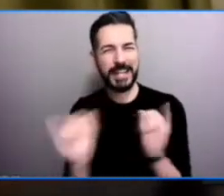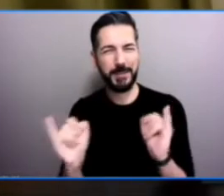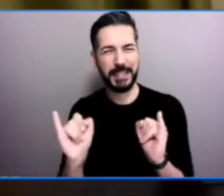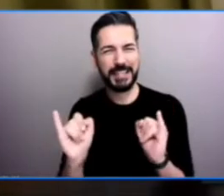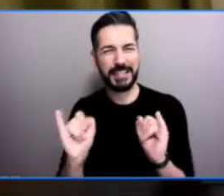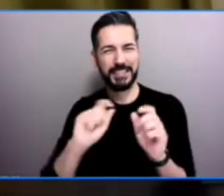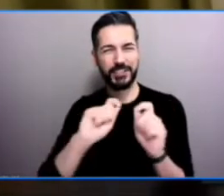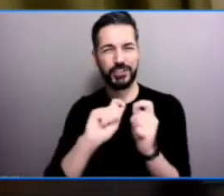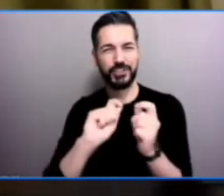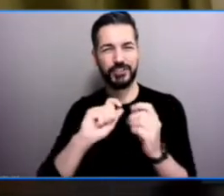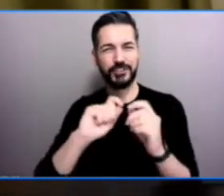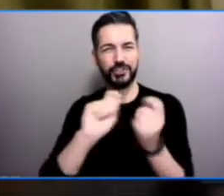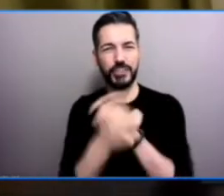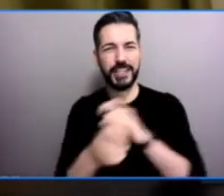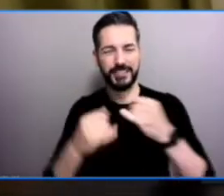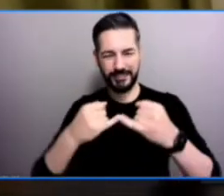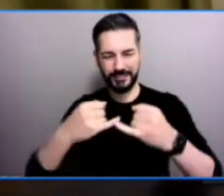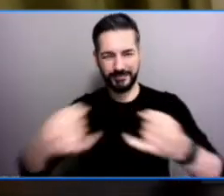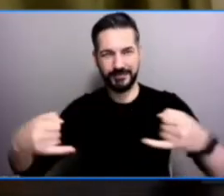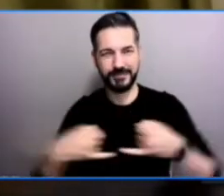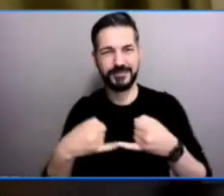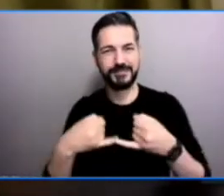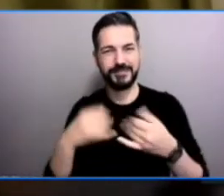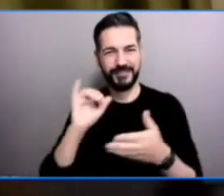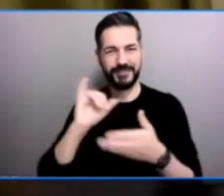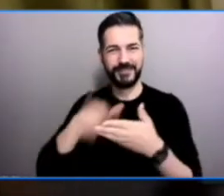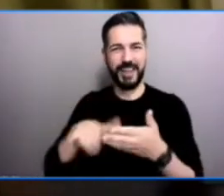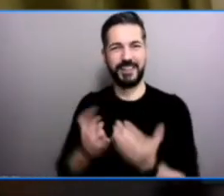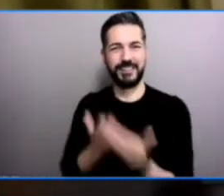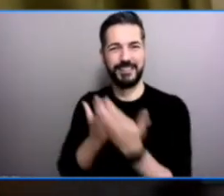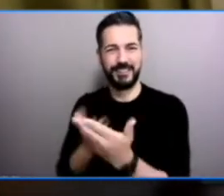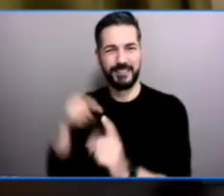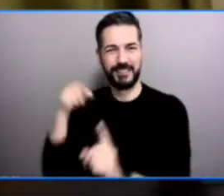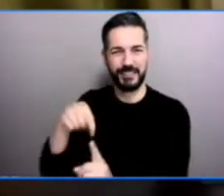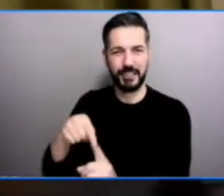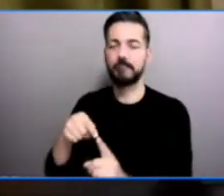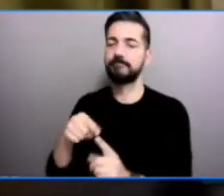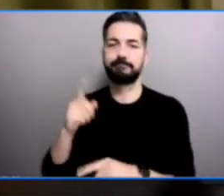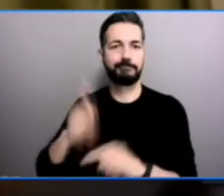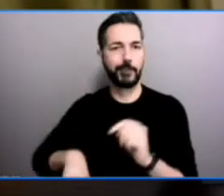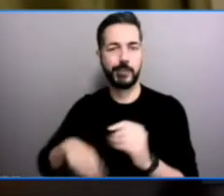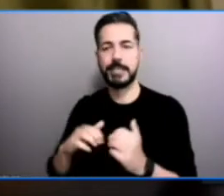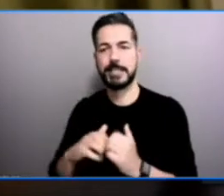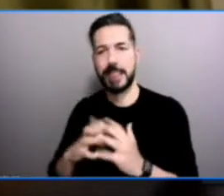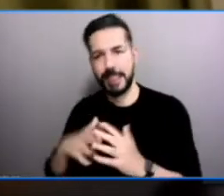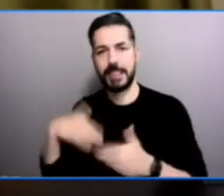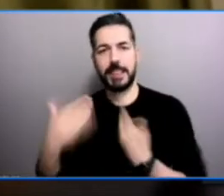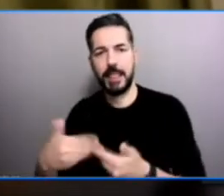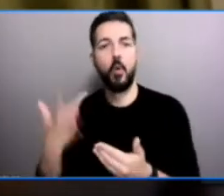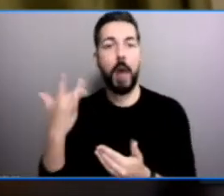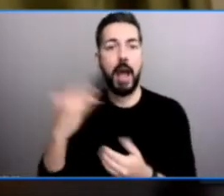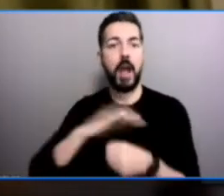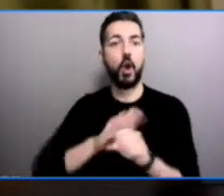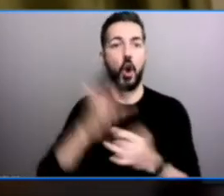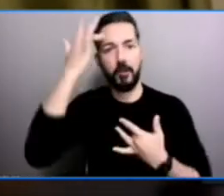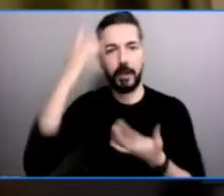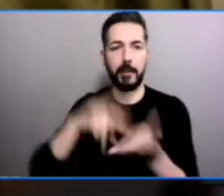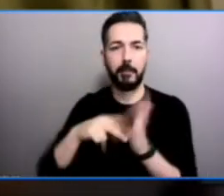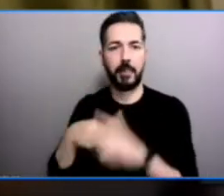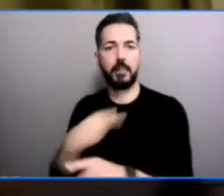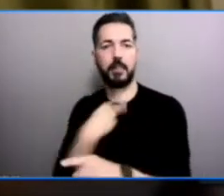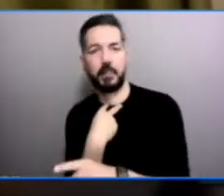that. And that was towards the beginning of the year, and then the rest of the year happened. So we got hit with